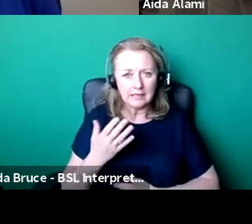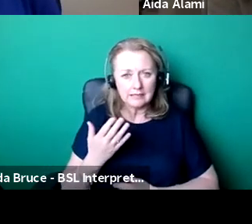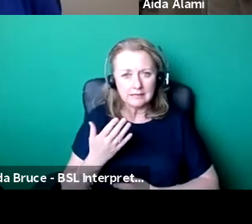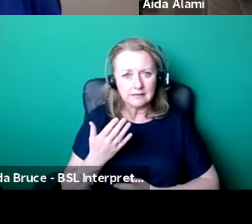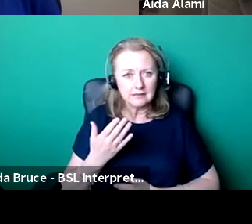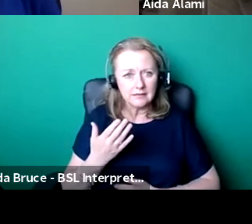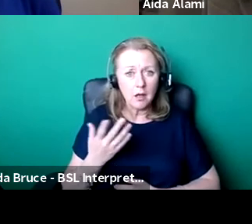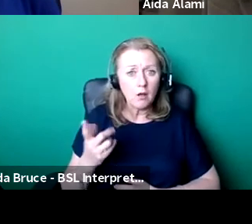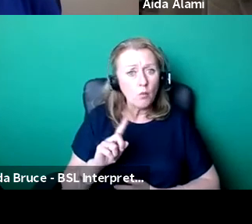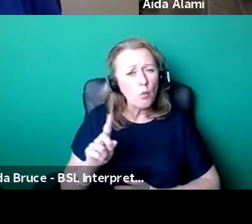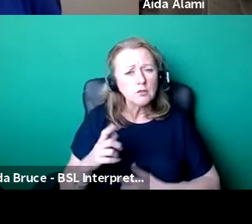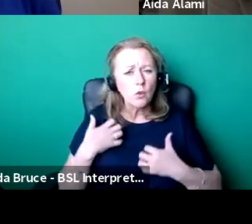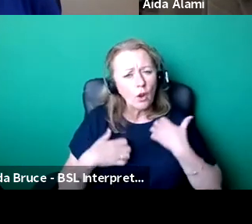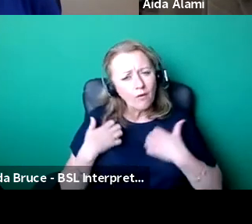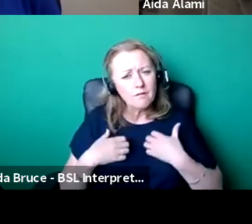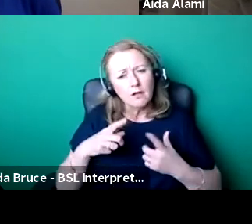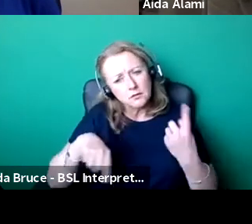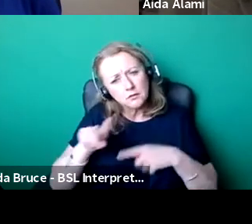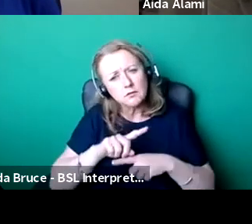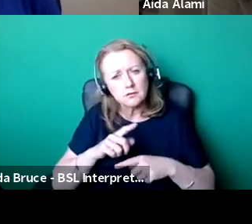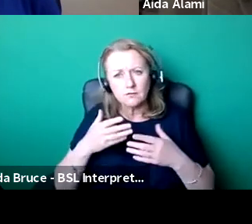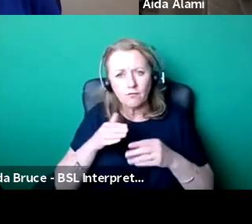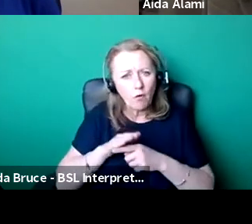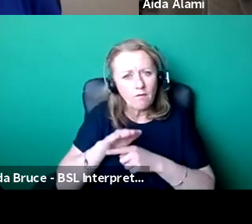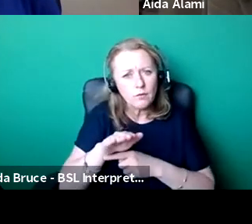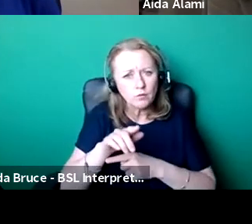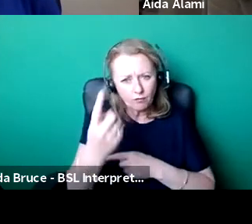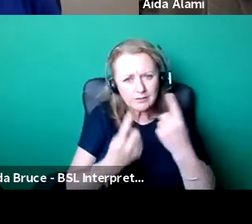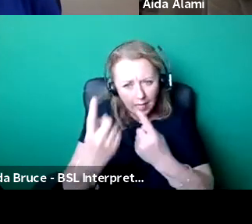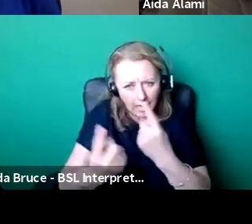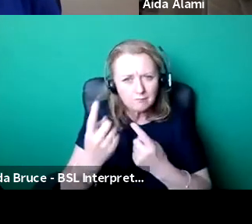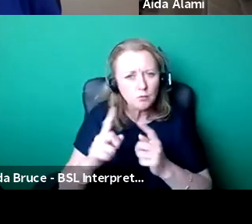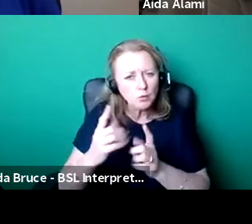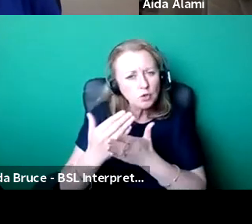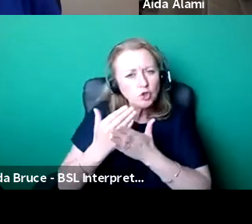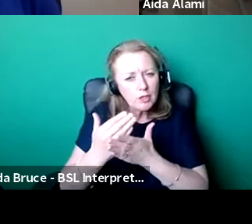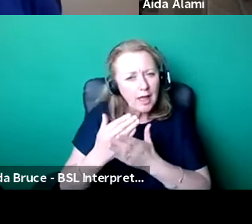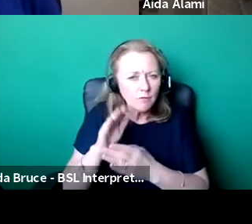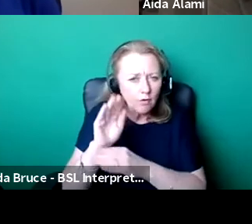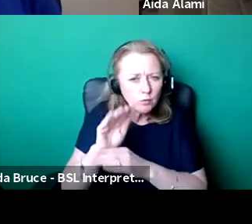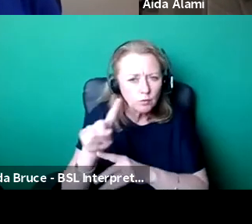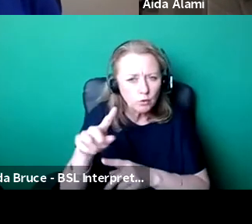you're working on now that you would like to share. Iman, let's start with you.